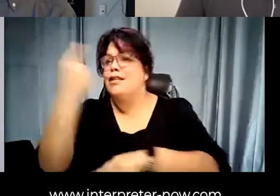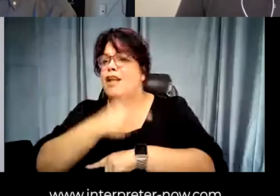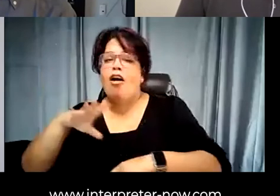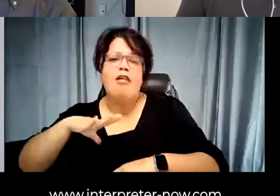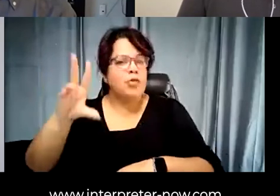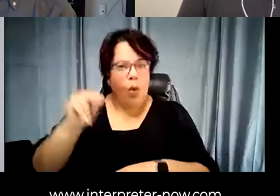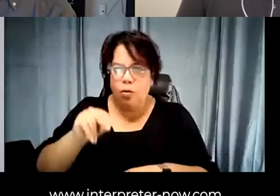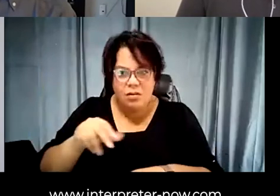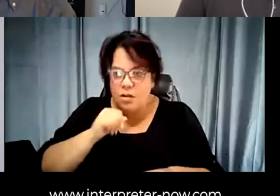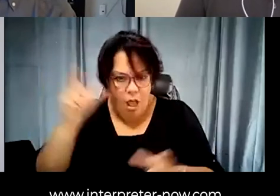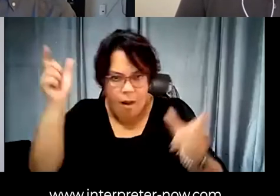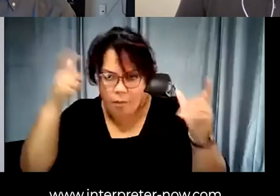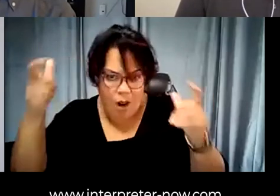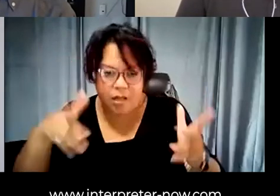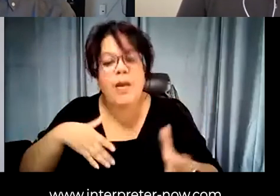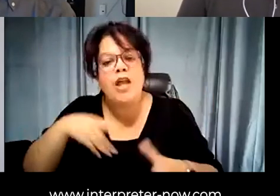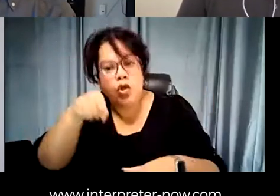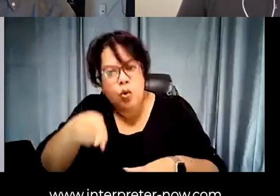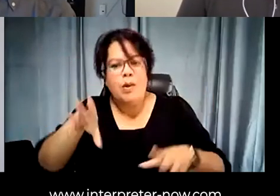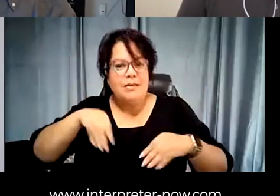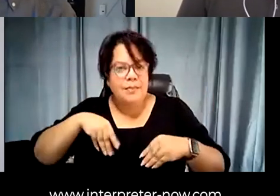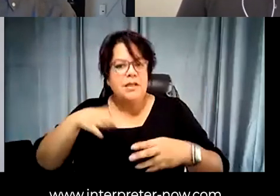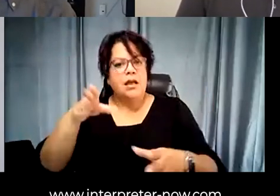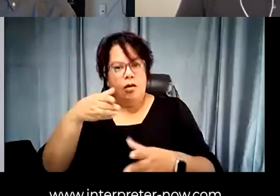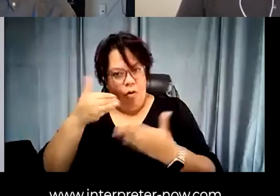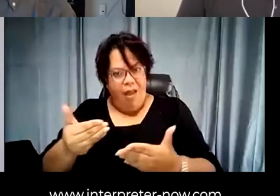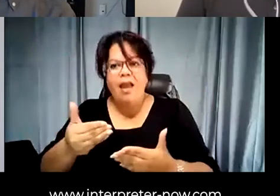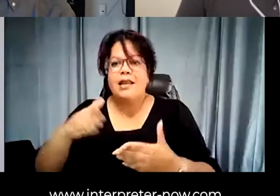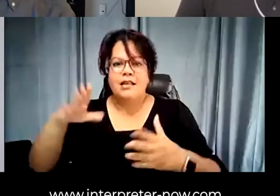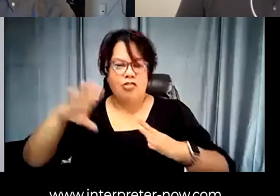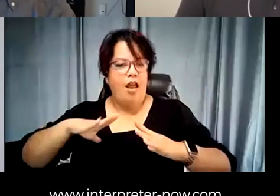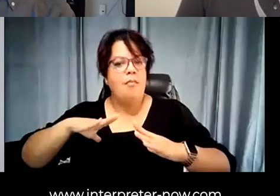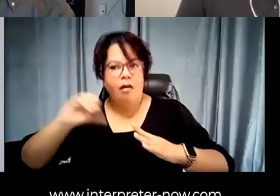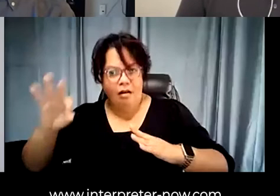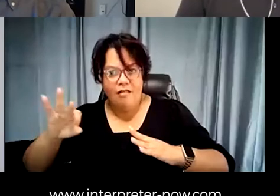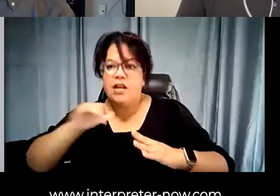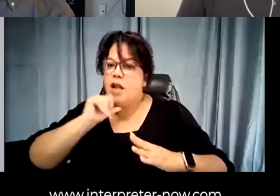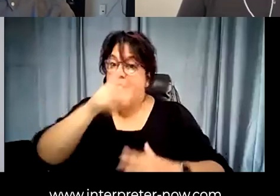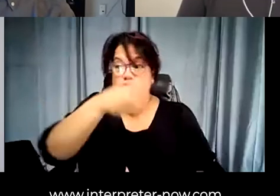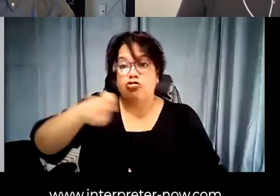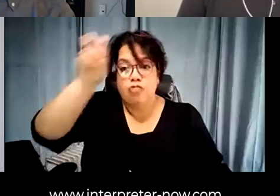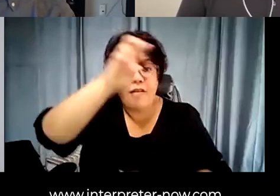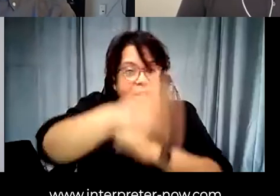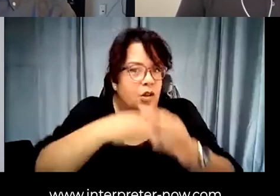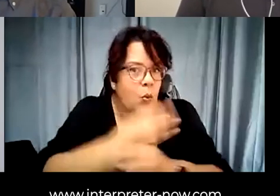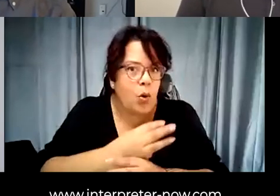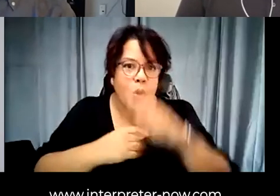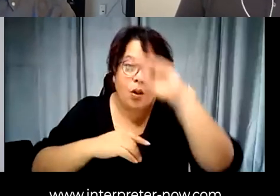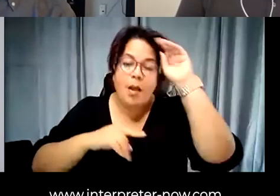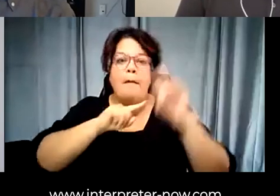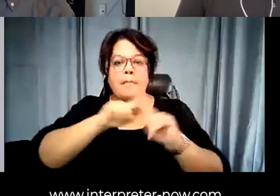So by you taking time, by you talking about taking time, not because you're traveling the world, but because you laid on your